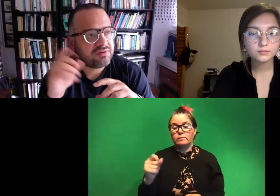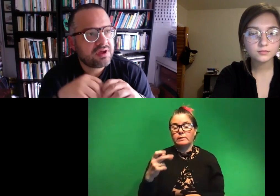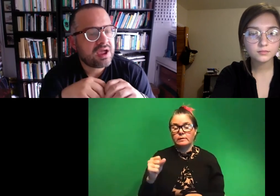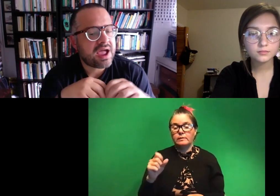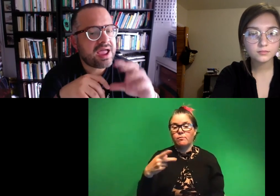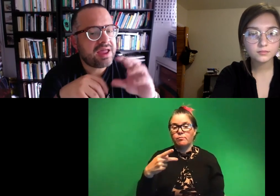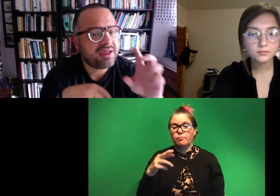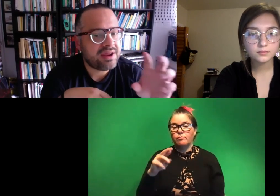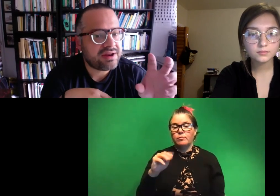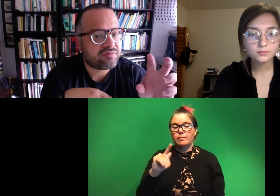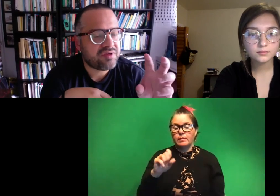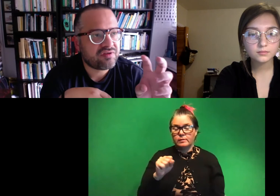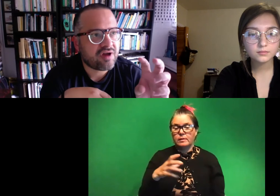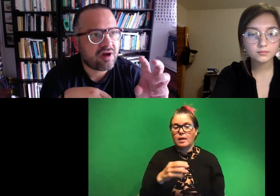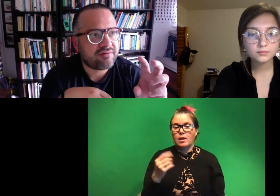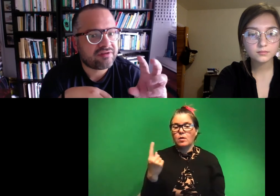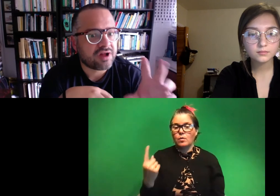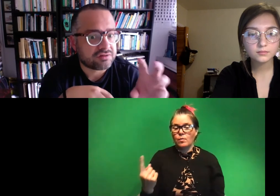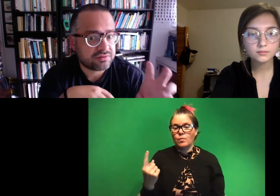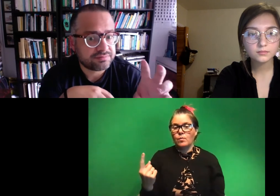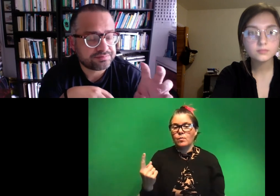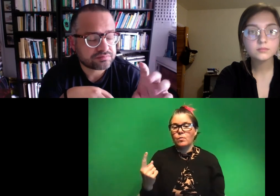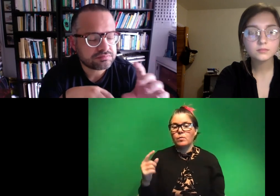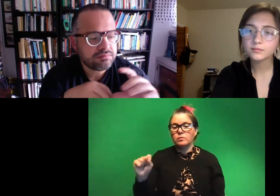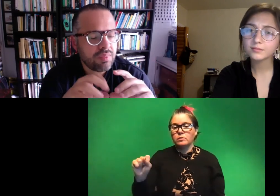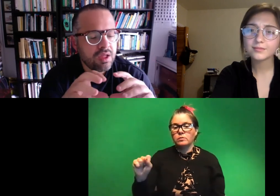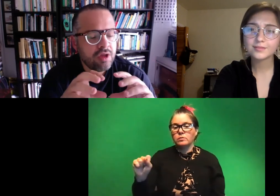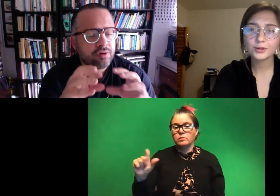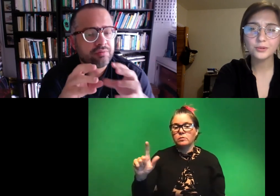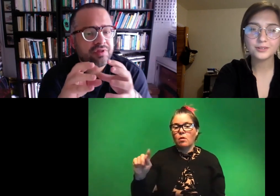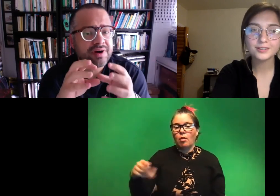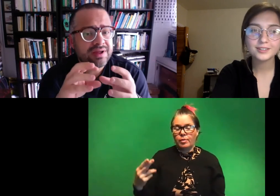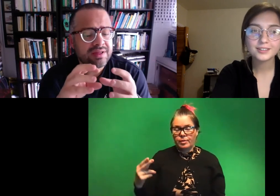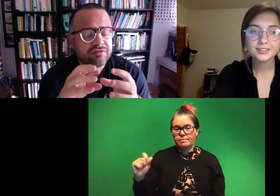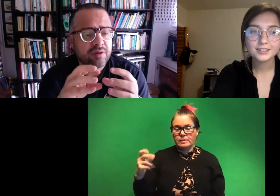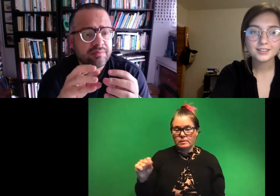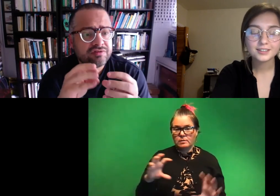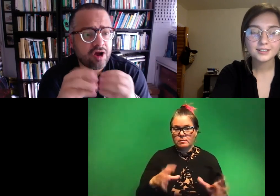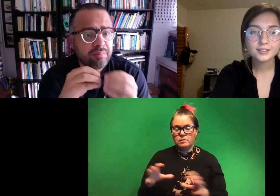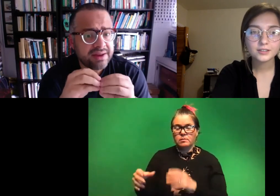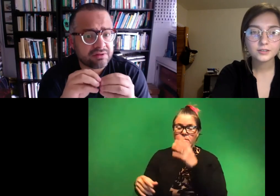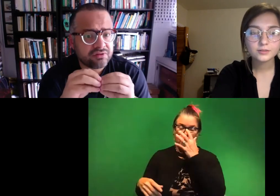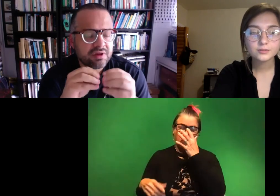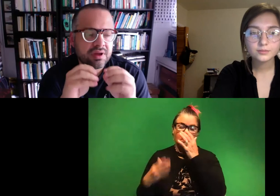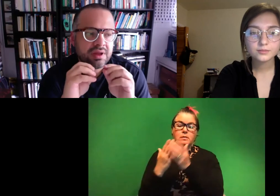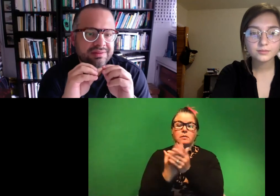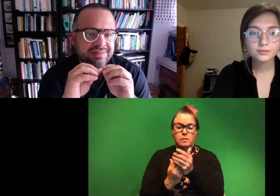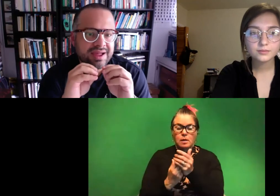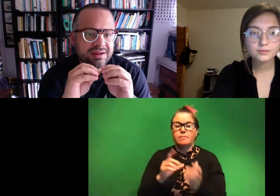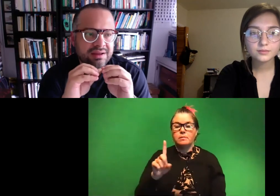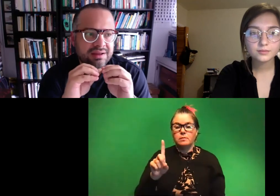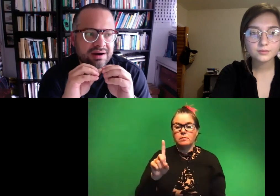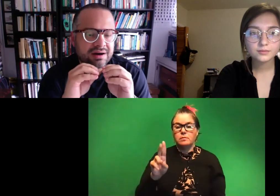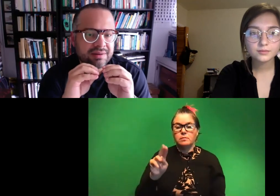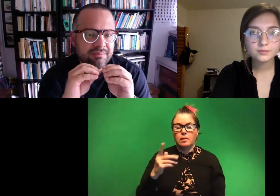primate and in a species of a sloth. So there are some dung beetles